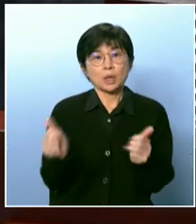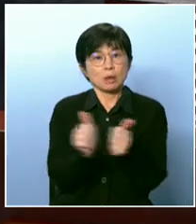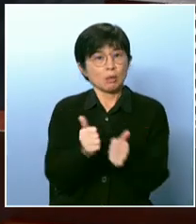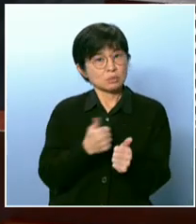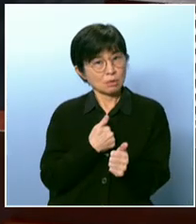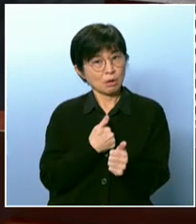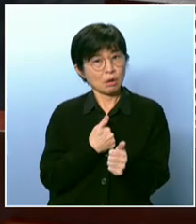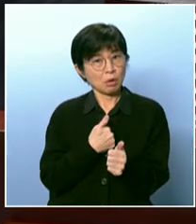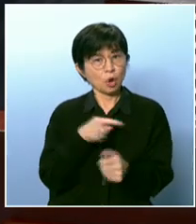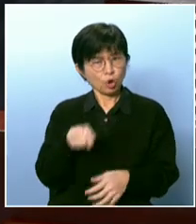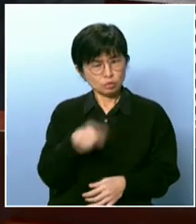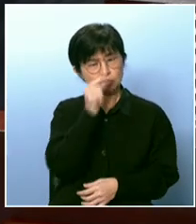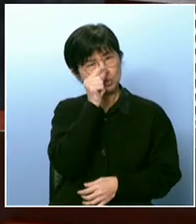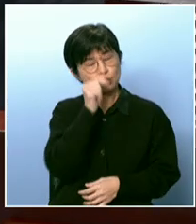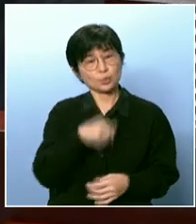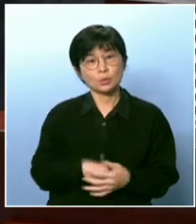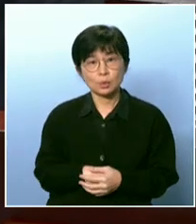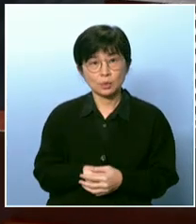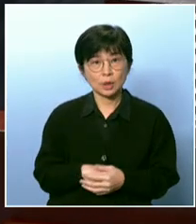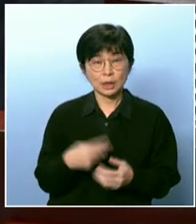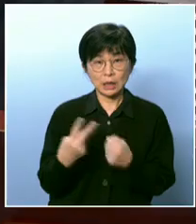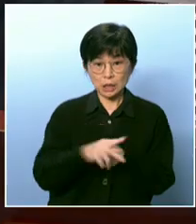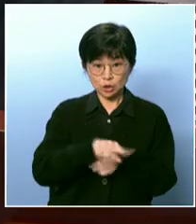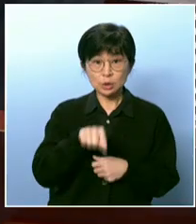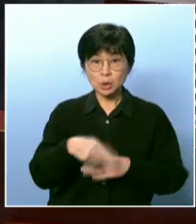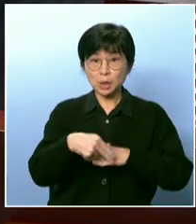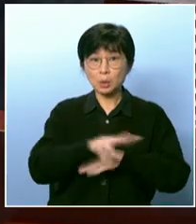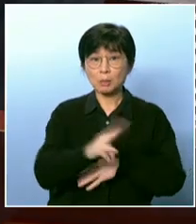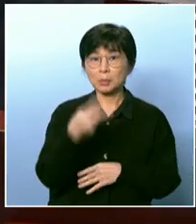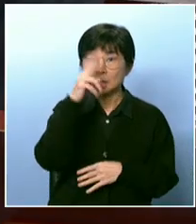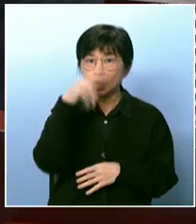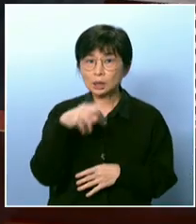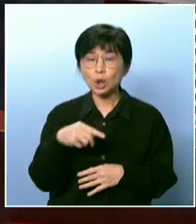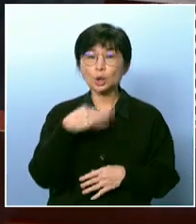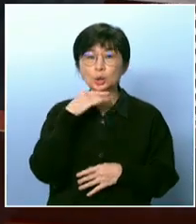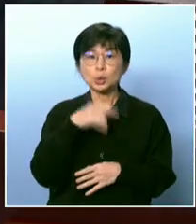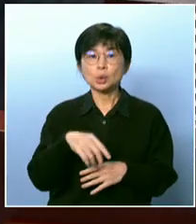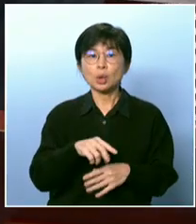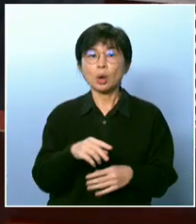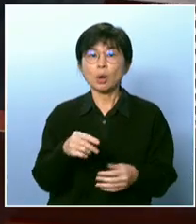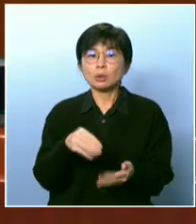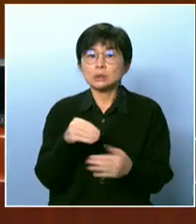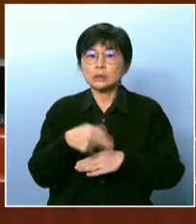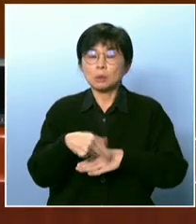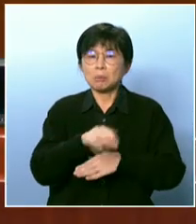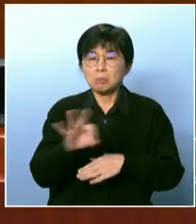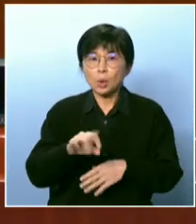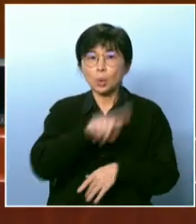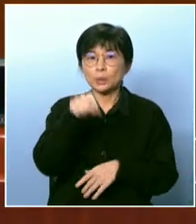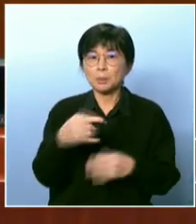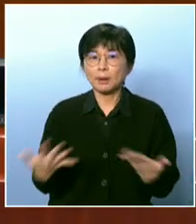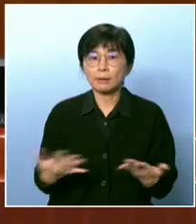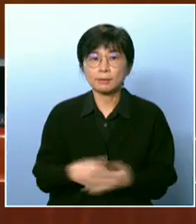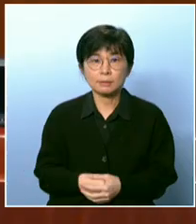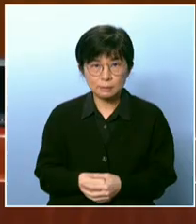18 years ago, and would they be able to help us find the children or mentors who took part in the program? And second, please respond to my